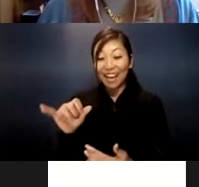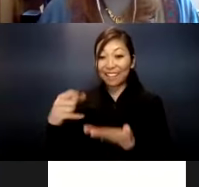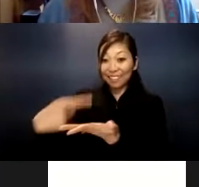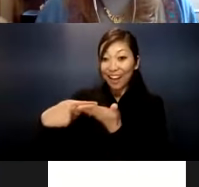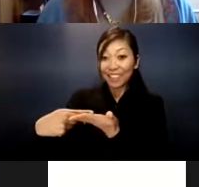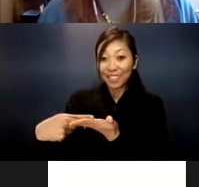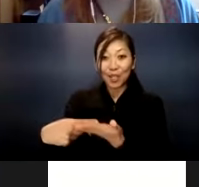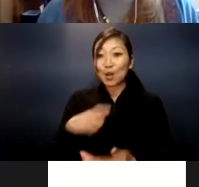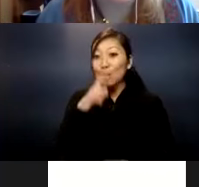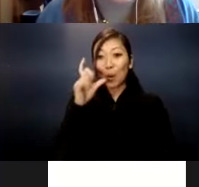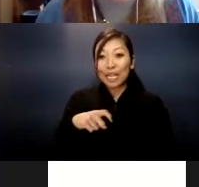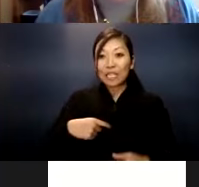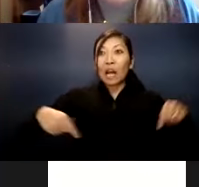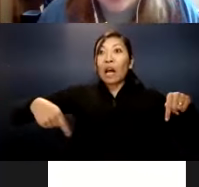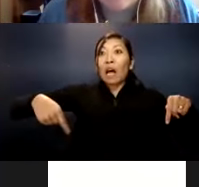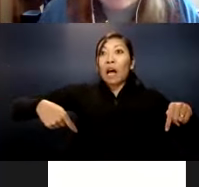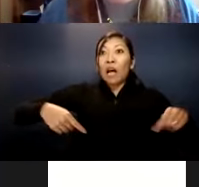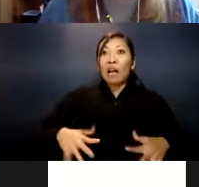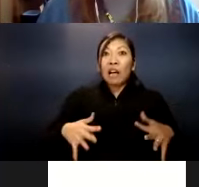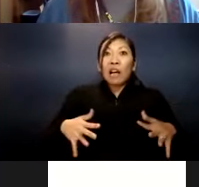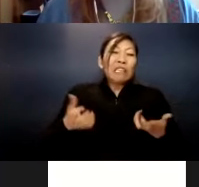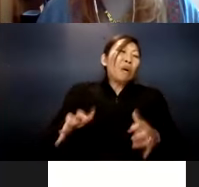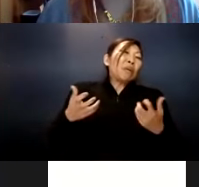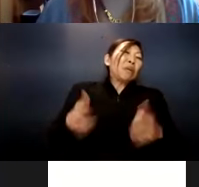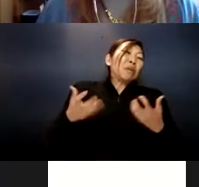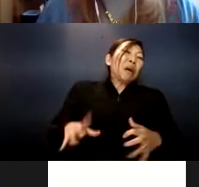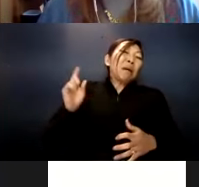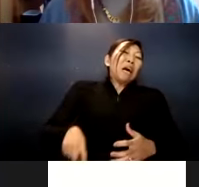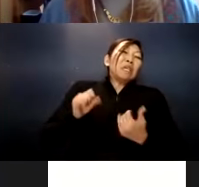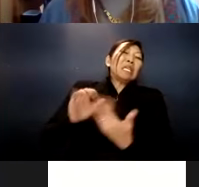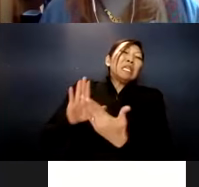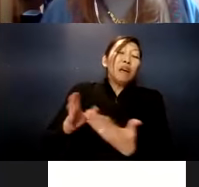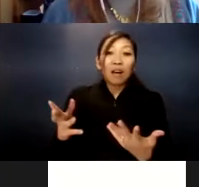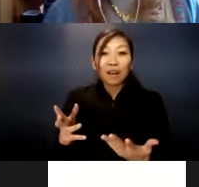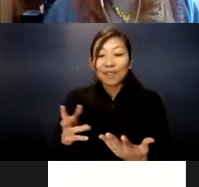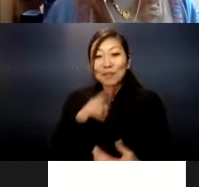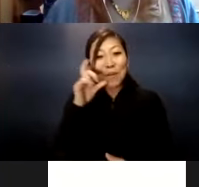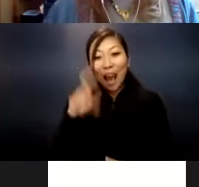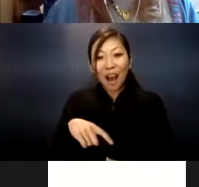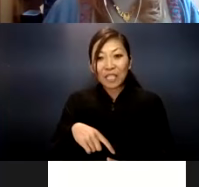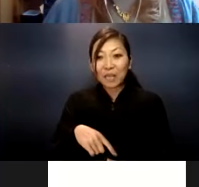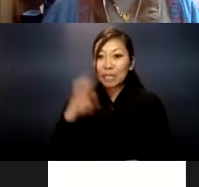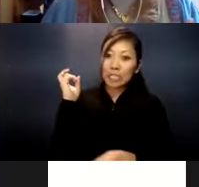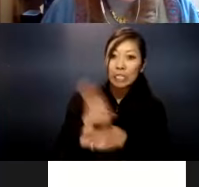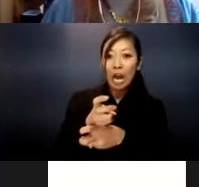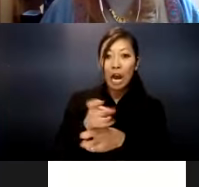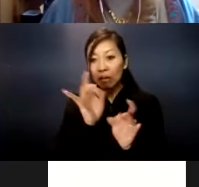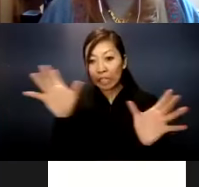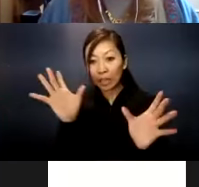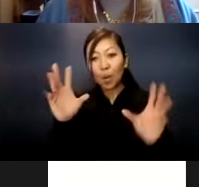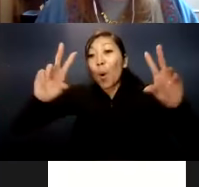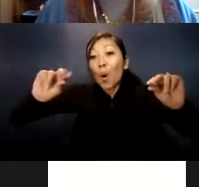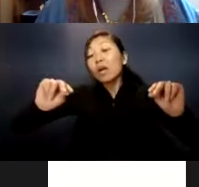Nobody should dread these conversations. They don't have to be serious. Conversations about healthy relationships should be